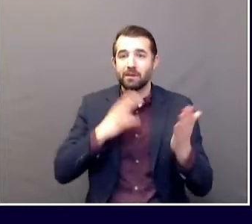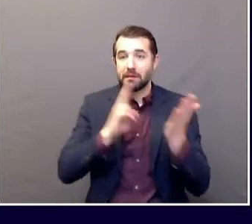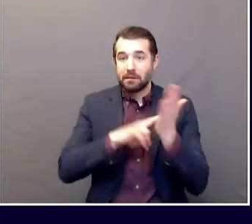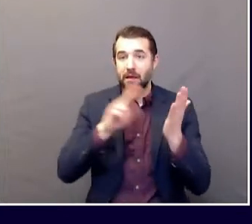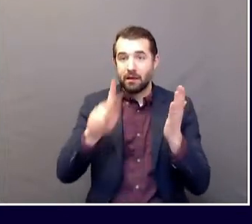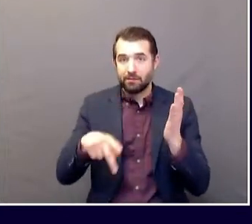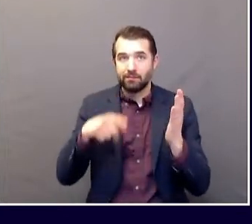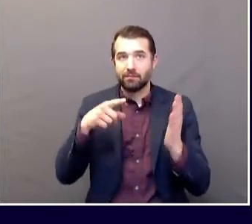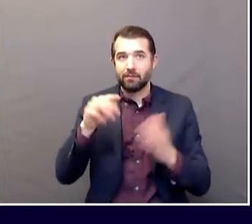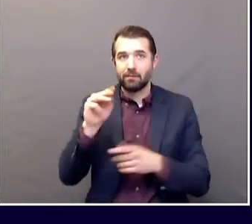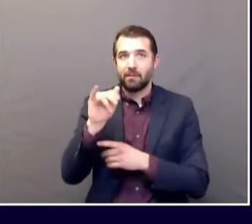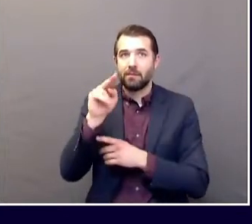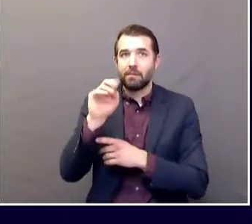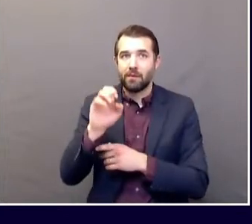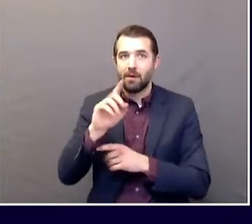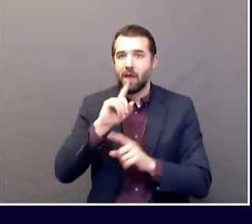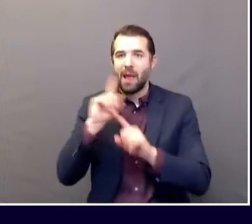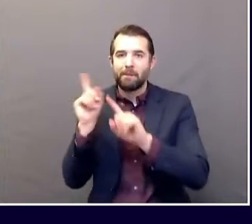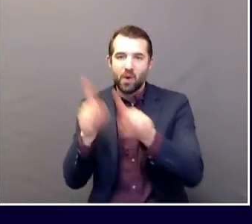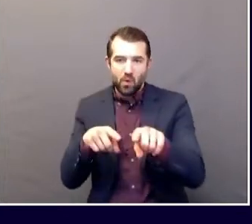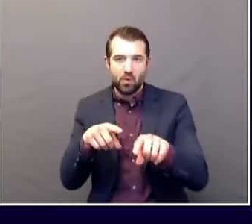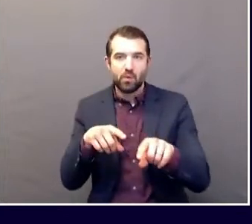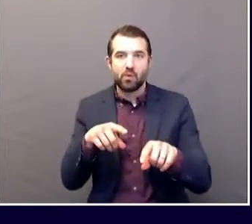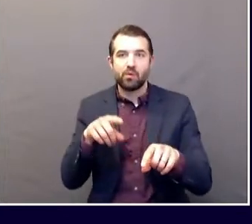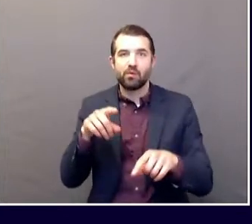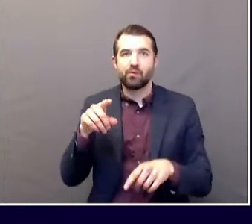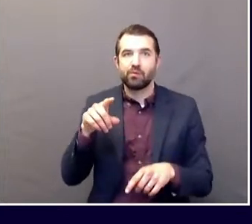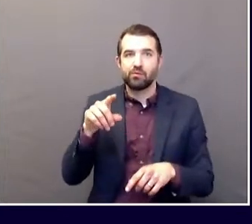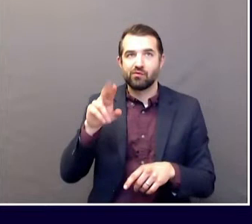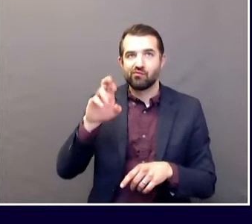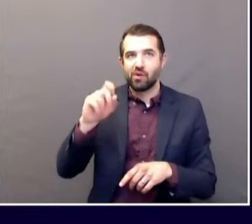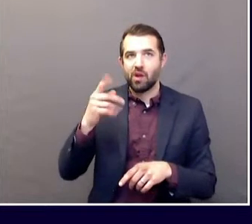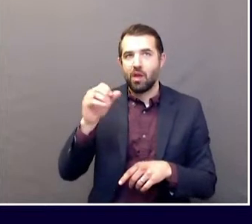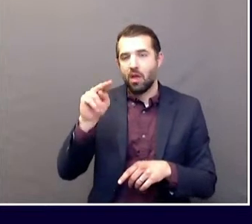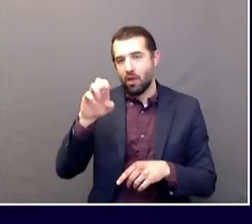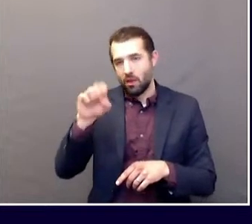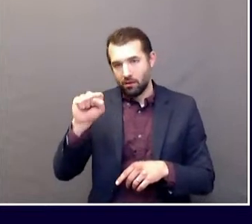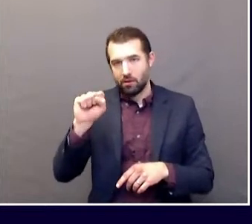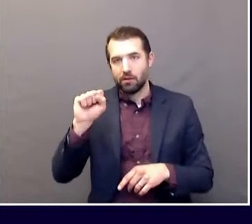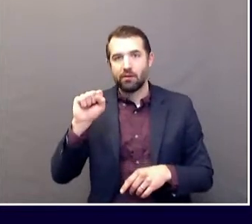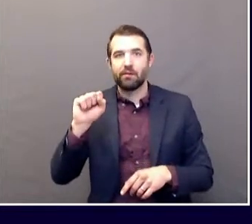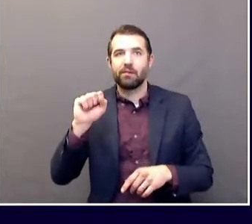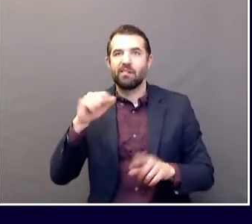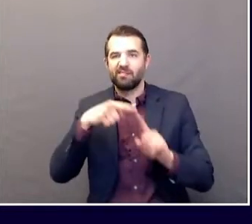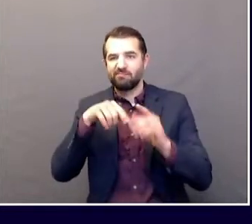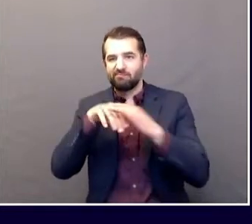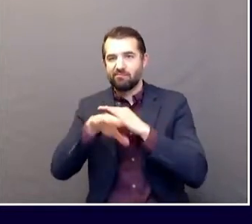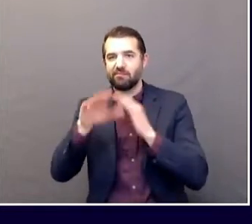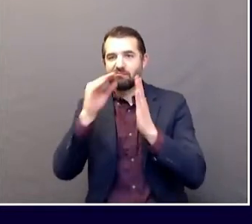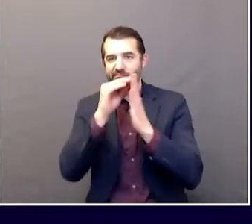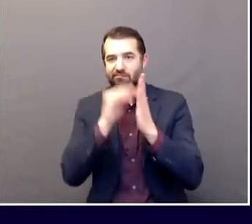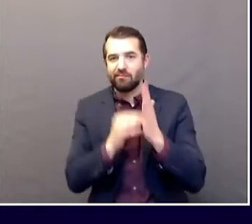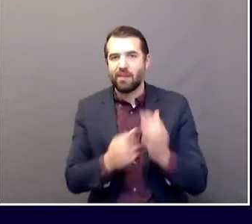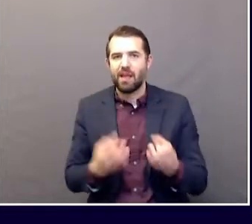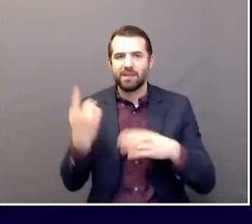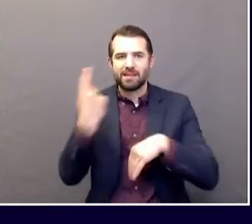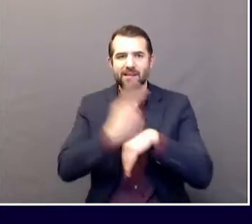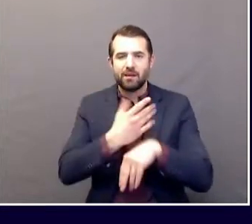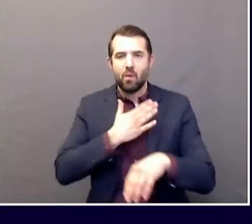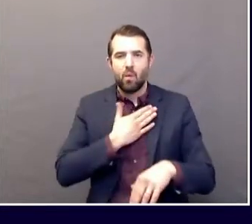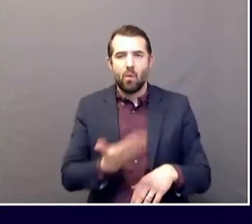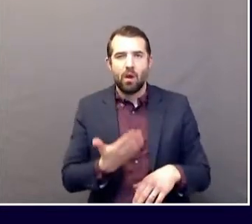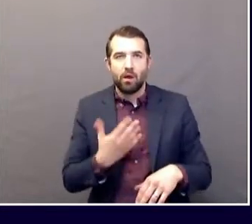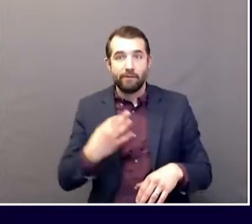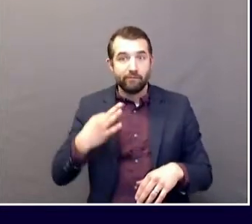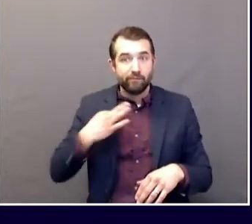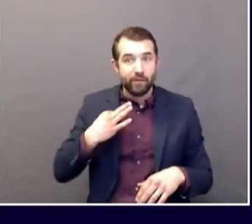can participate, where, how many days a week, for what duration of time. We thank people for that effort to stand up